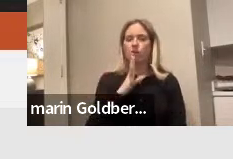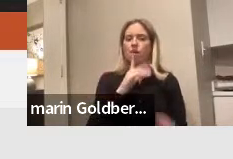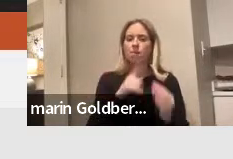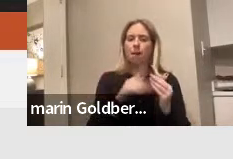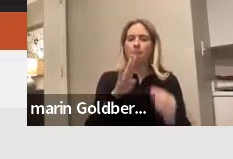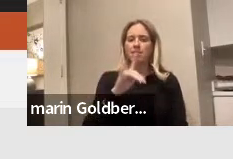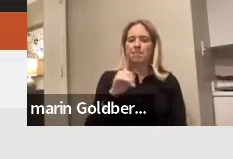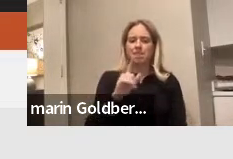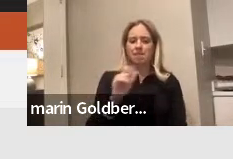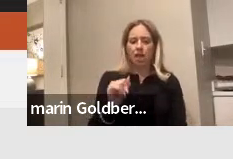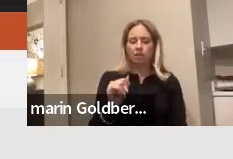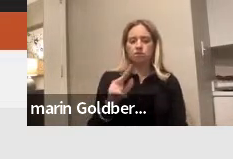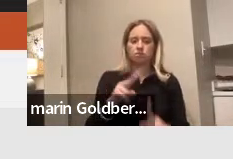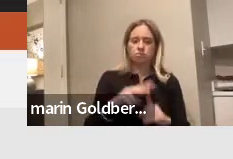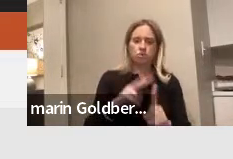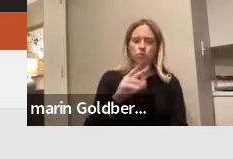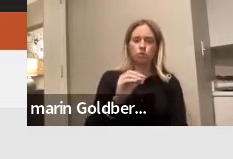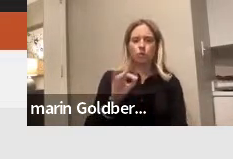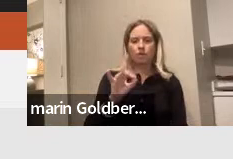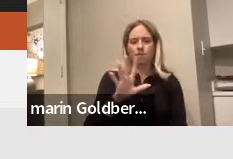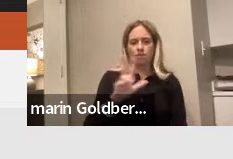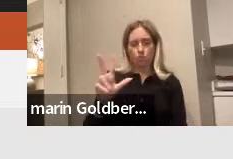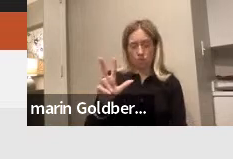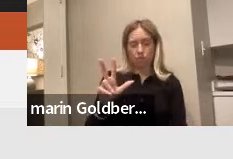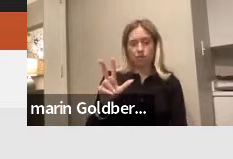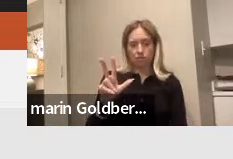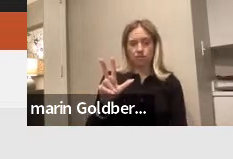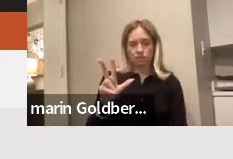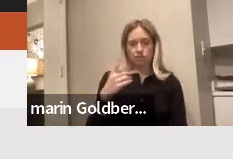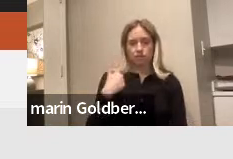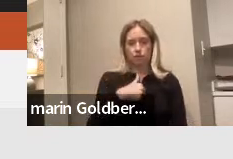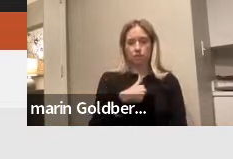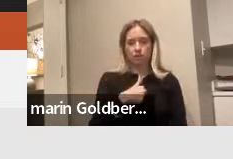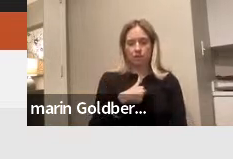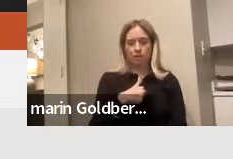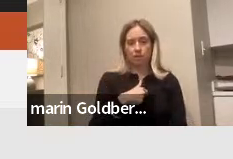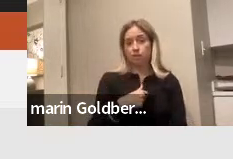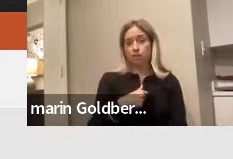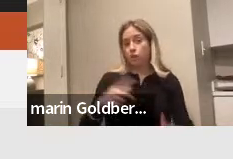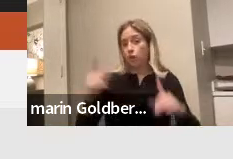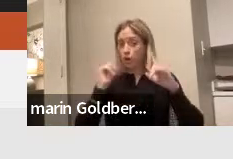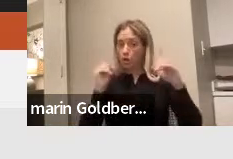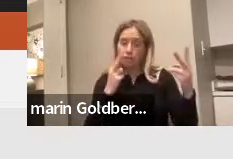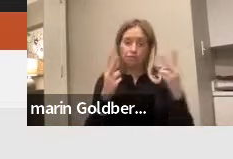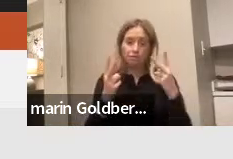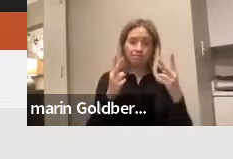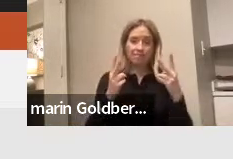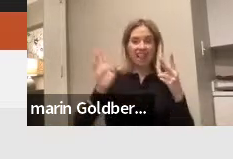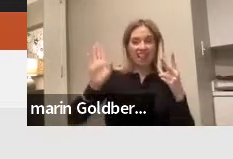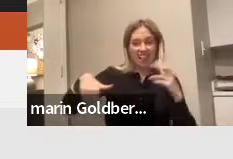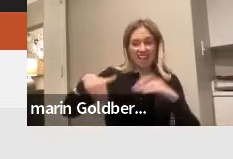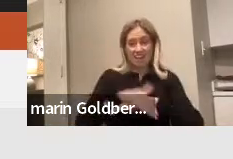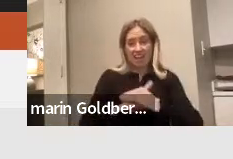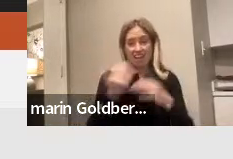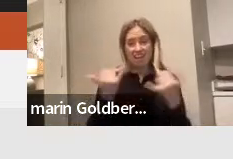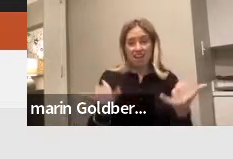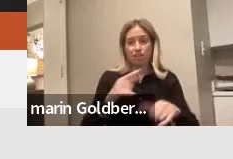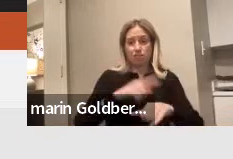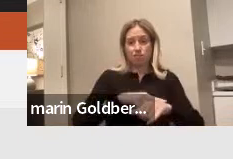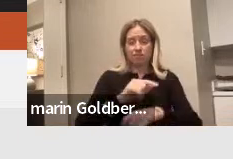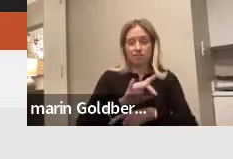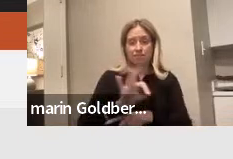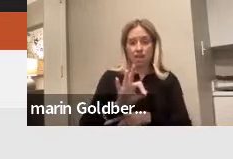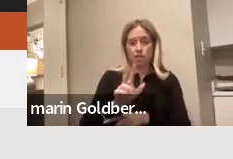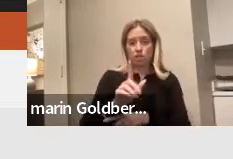number 20853. As we've heard, it is late in the evening. It's 9:24. I know that we only